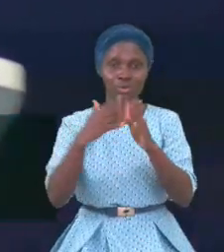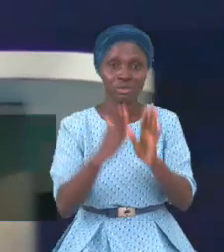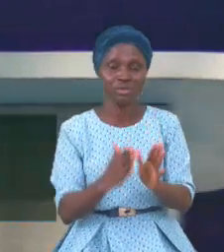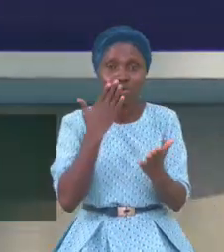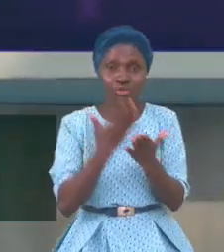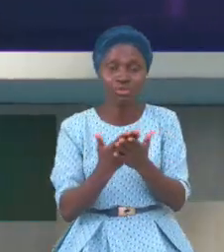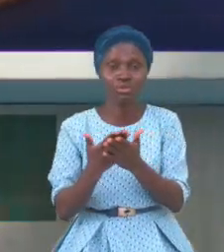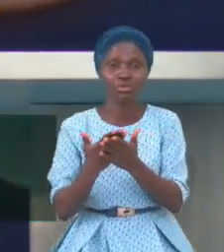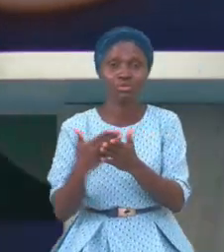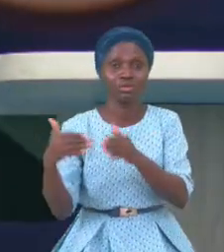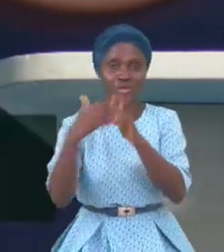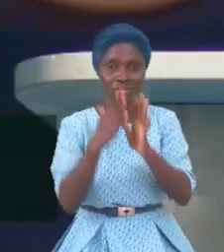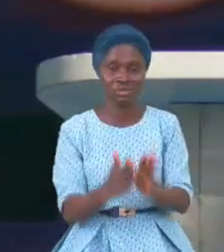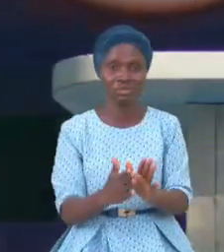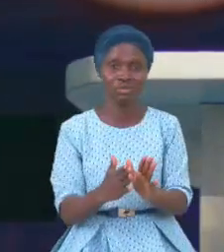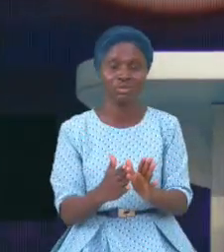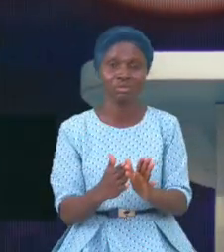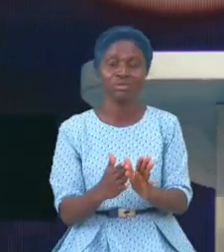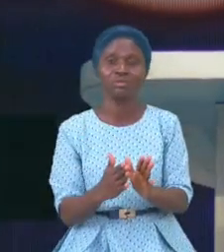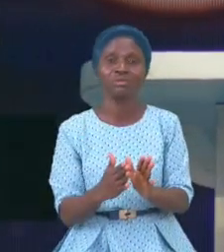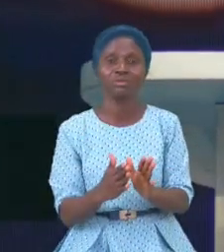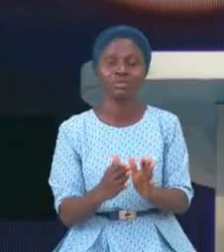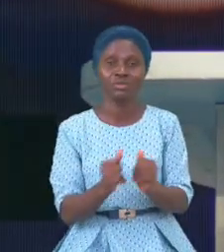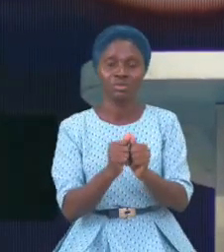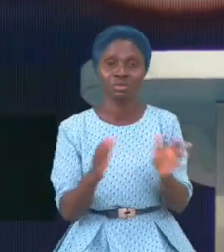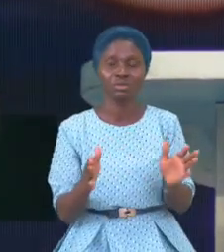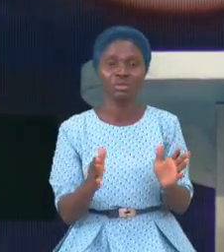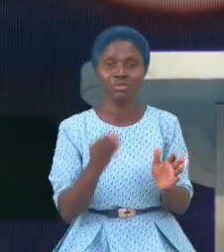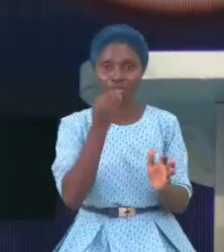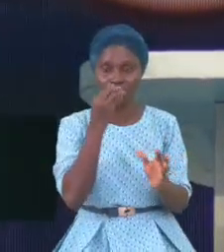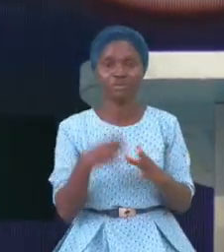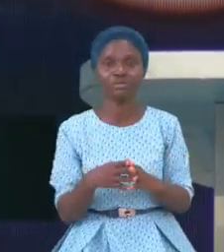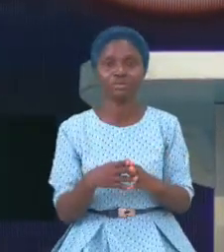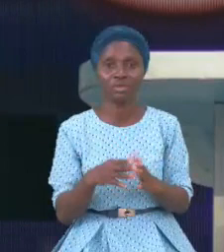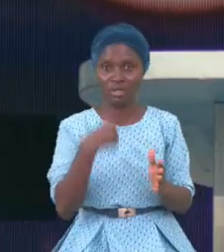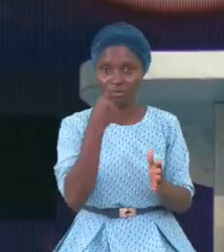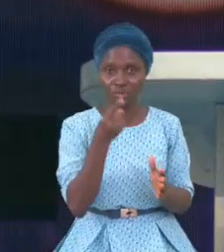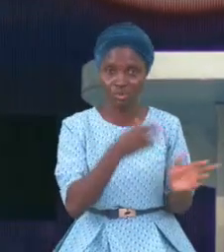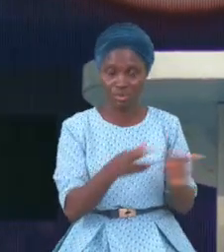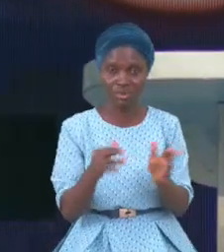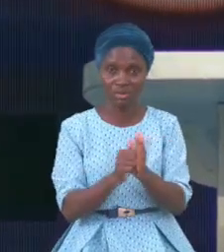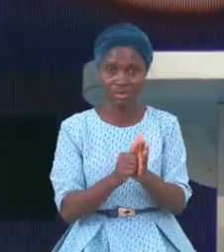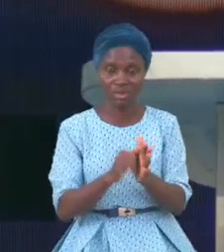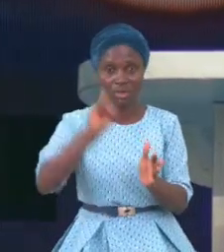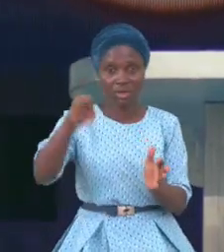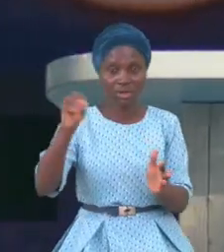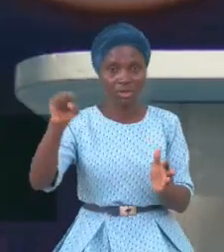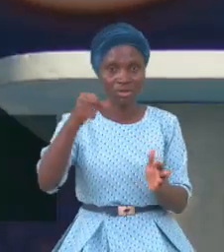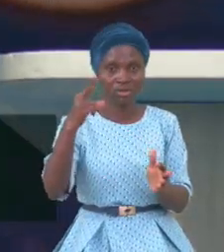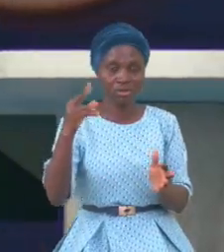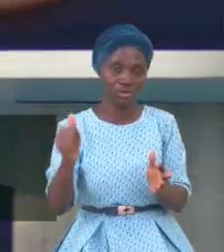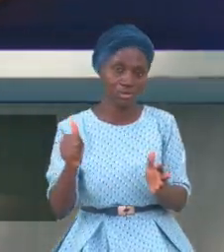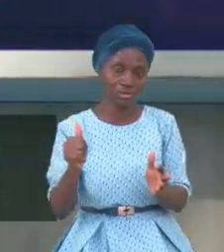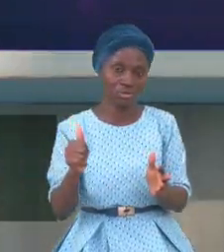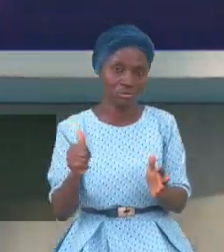That's what I told you already, that Joshua was on the side of the mount. No food, commitment. You know, there are people